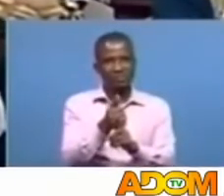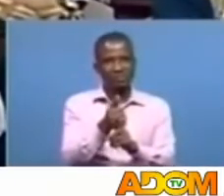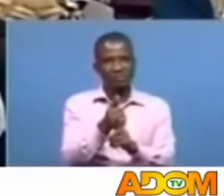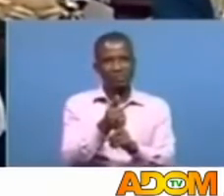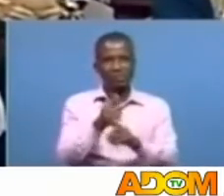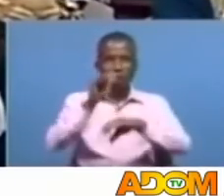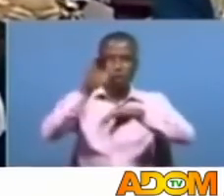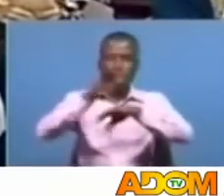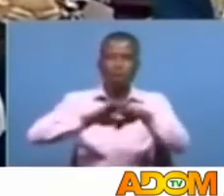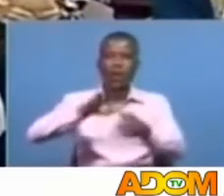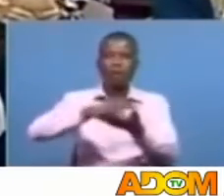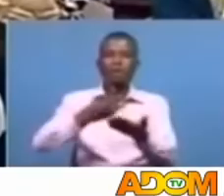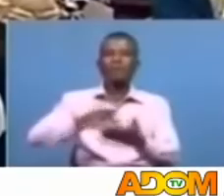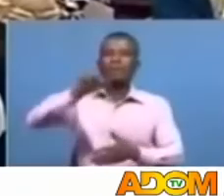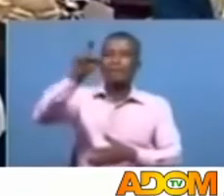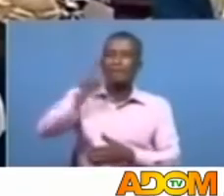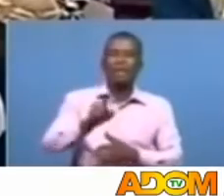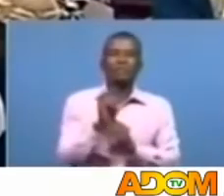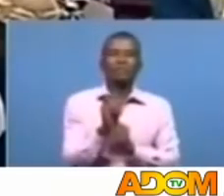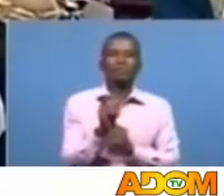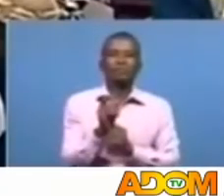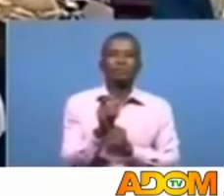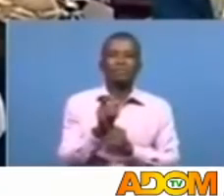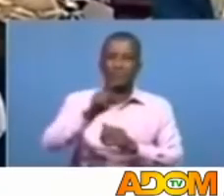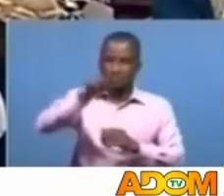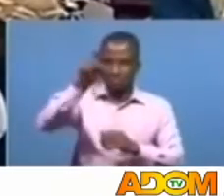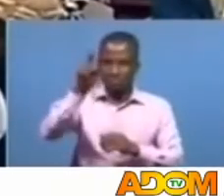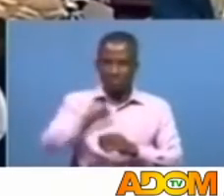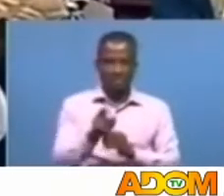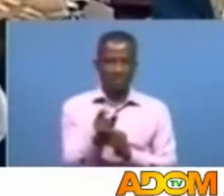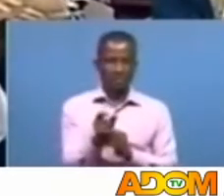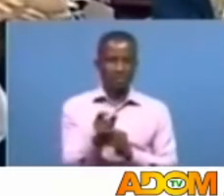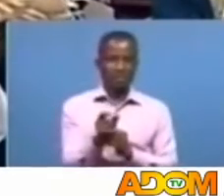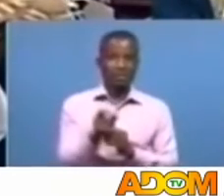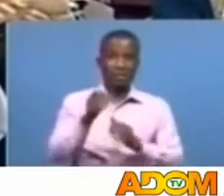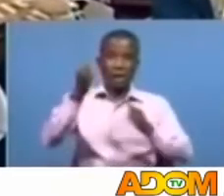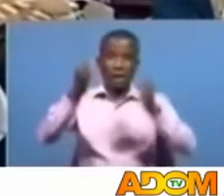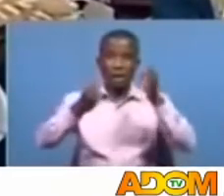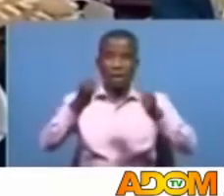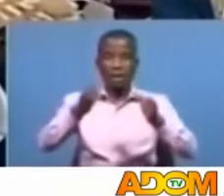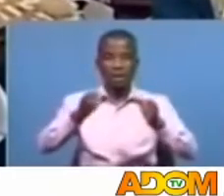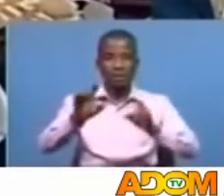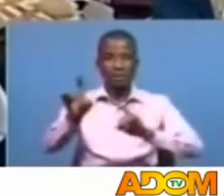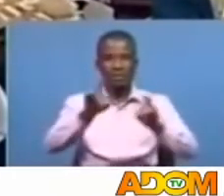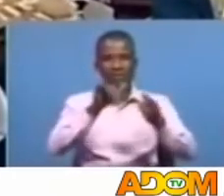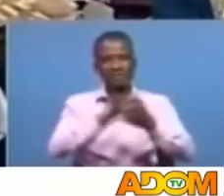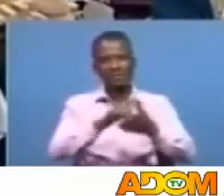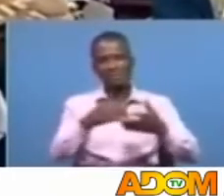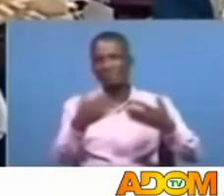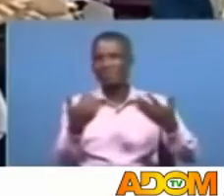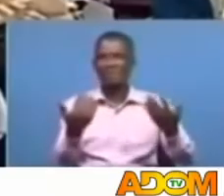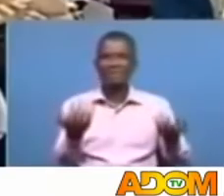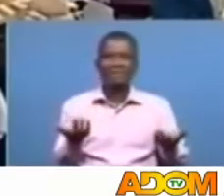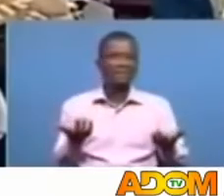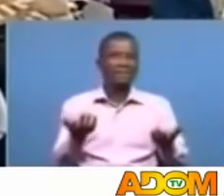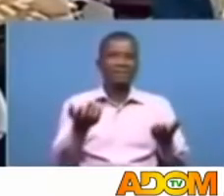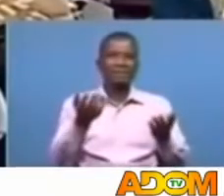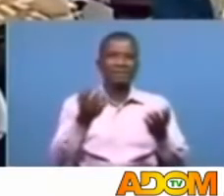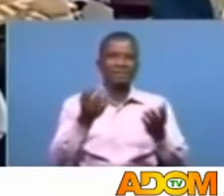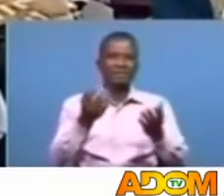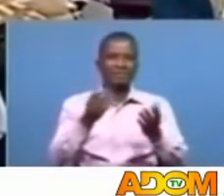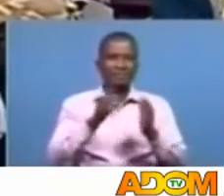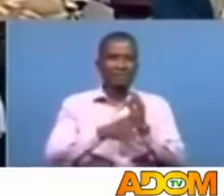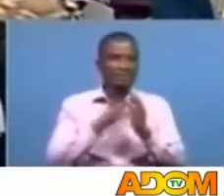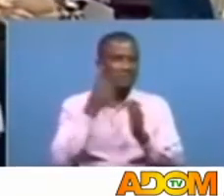to call a witness. And the circumstances in which the court does that, those circumstances are exemplified